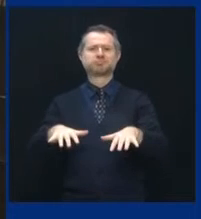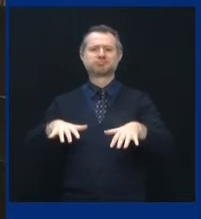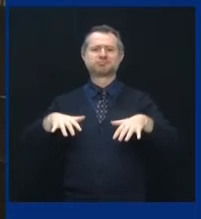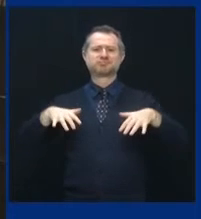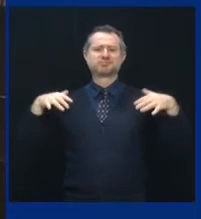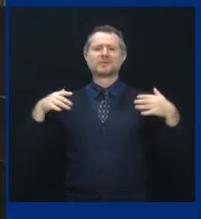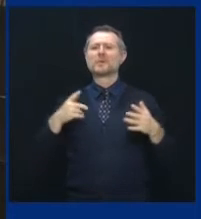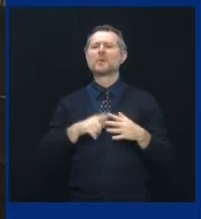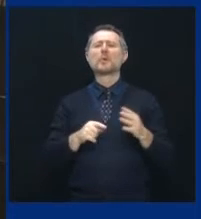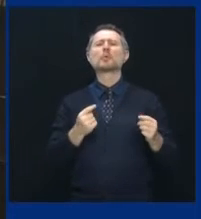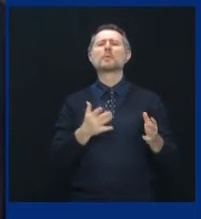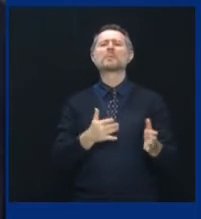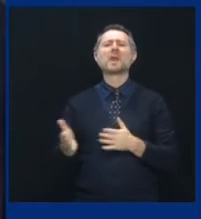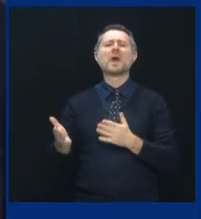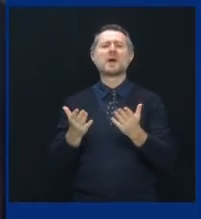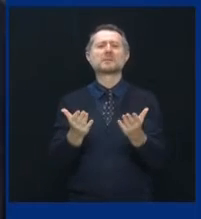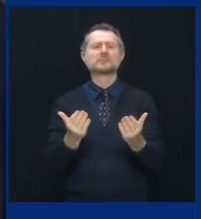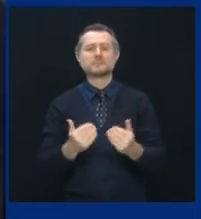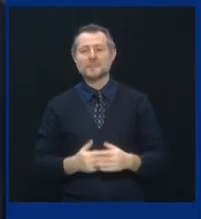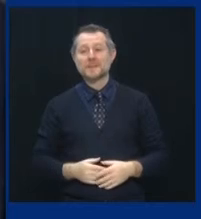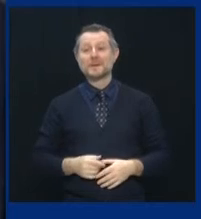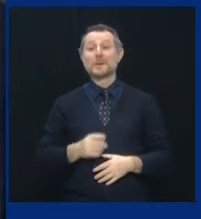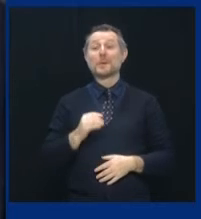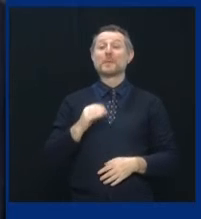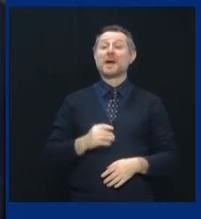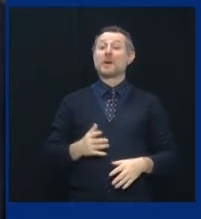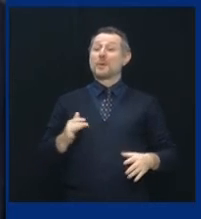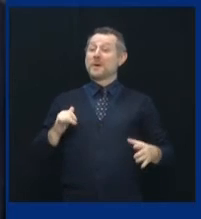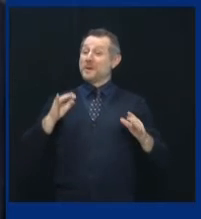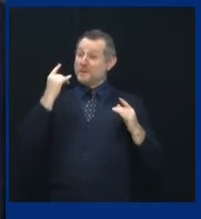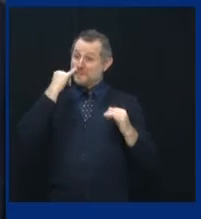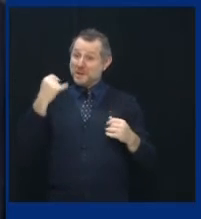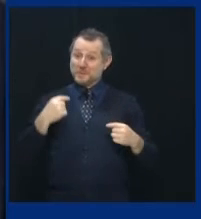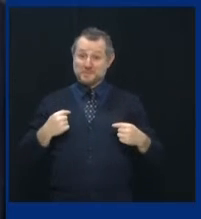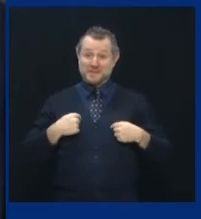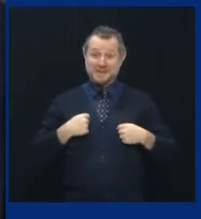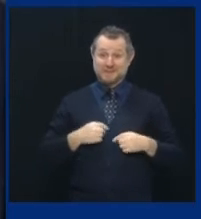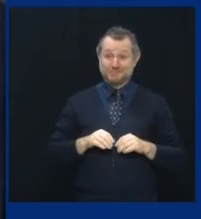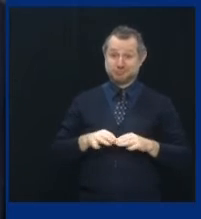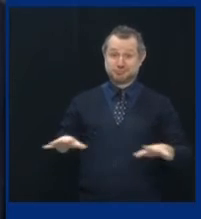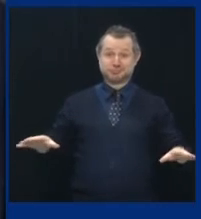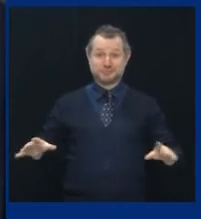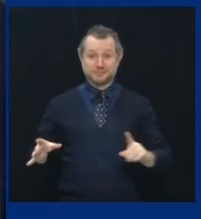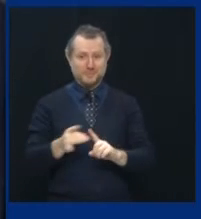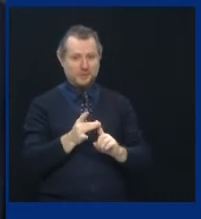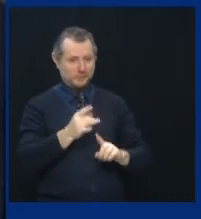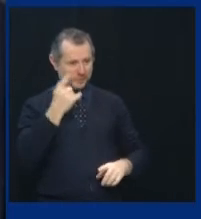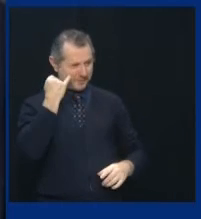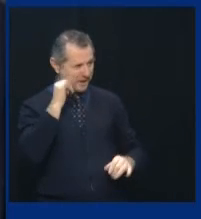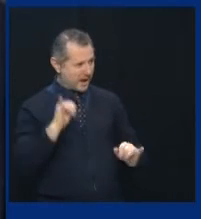State of the State? Governor is super spreader. Now that would be a story.